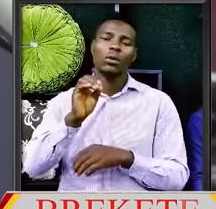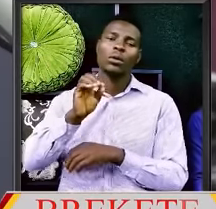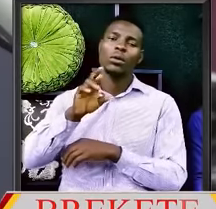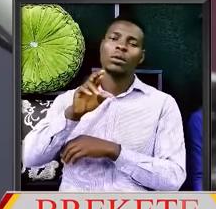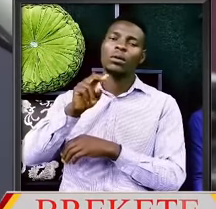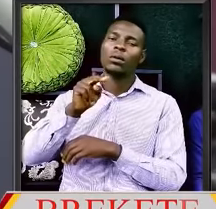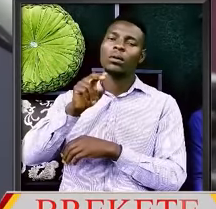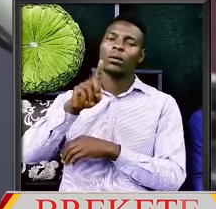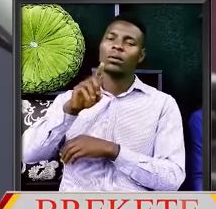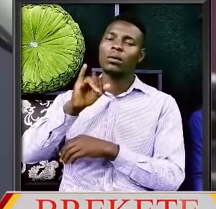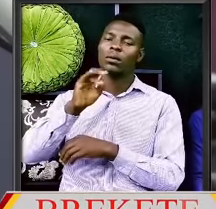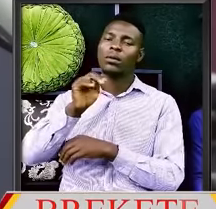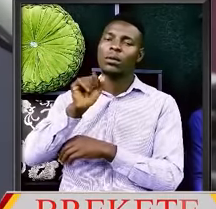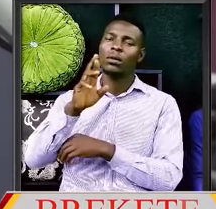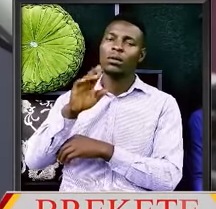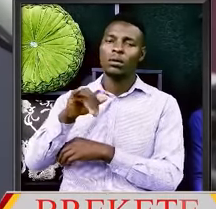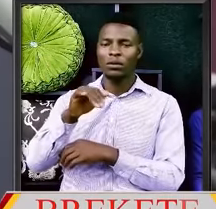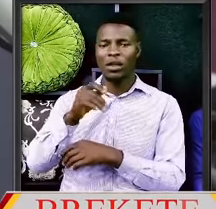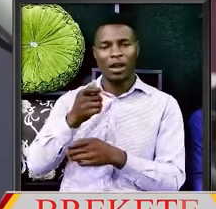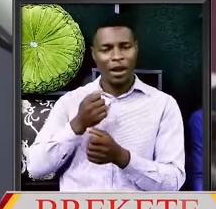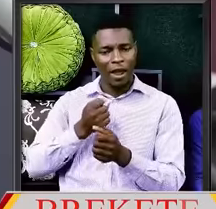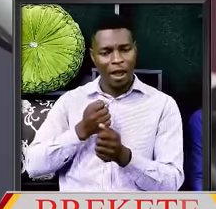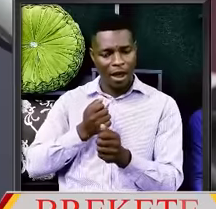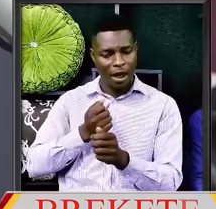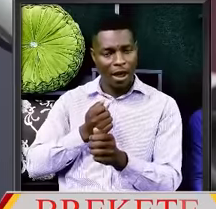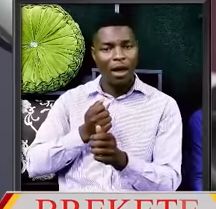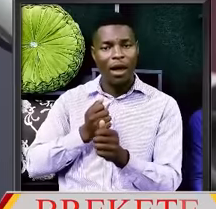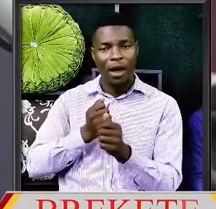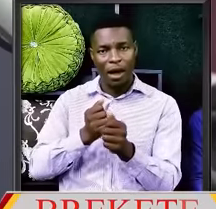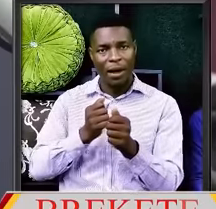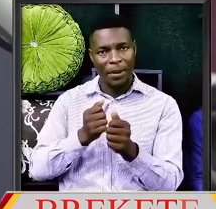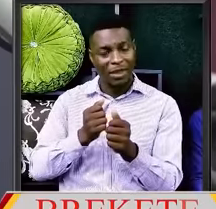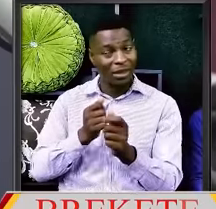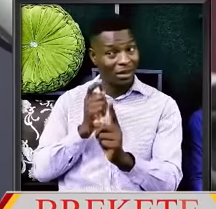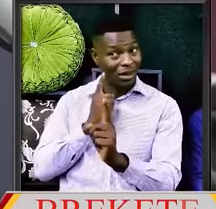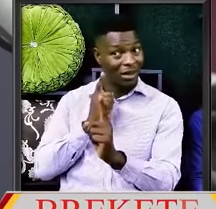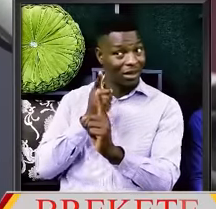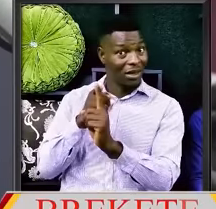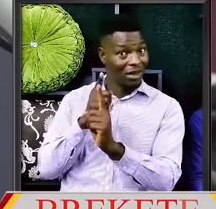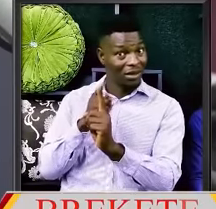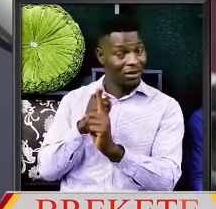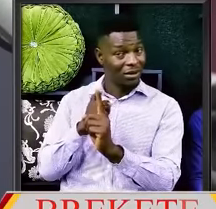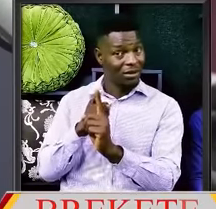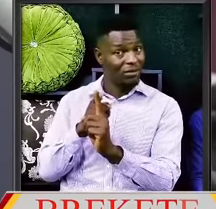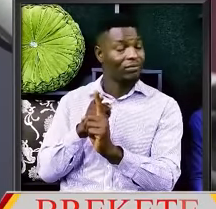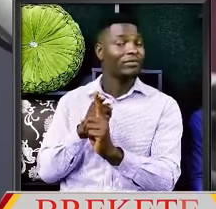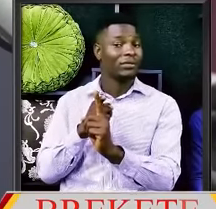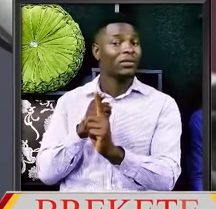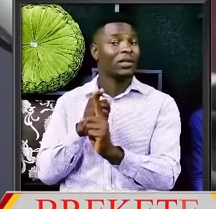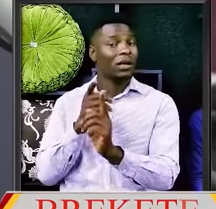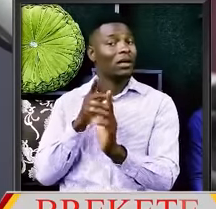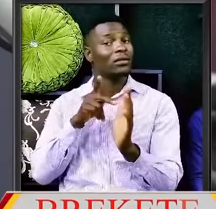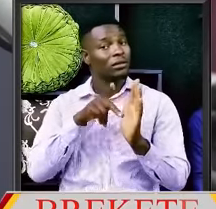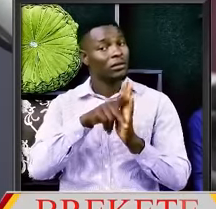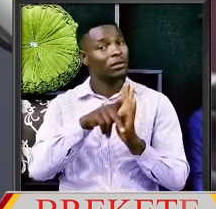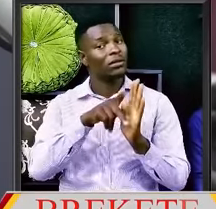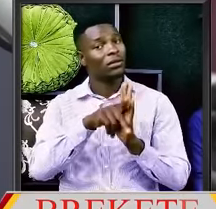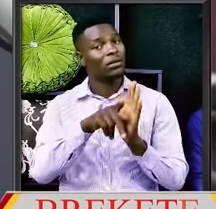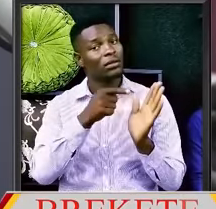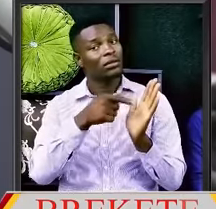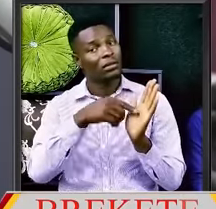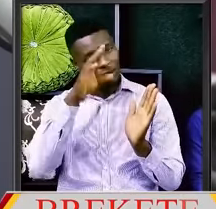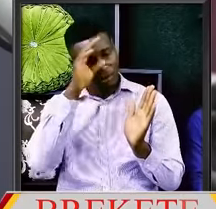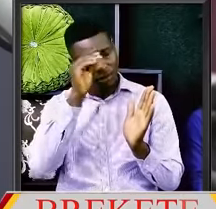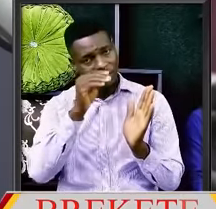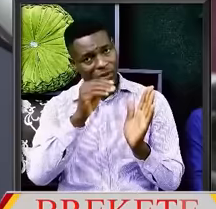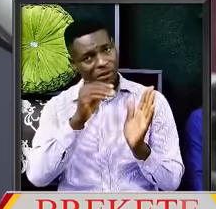go fit do? They target this man. They kill this boy. They kill this boy. My honorary president. I'm